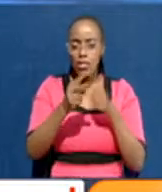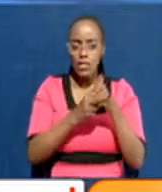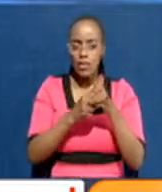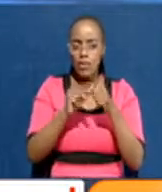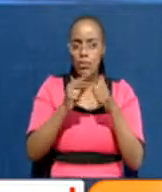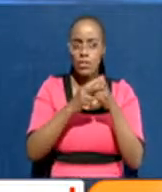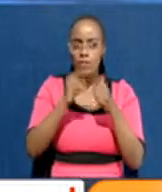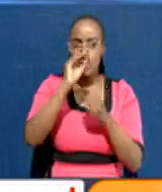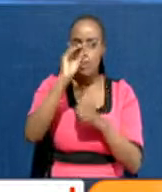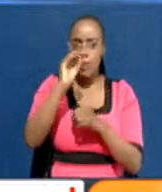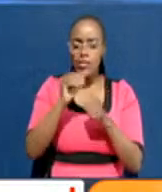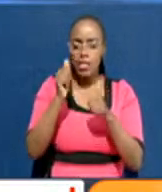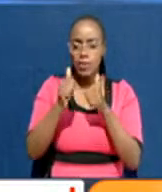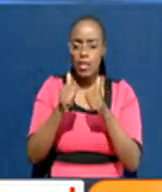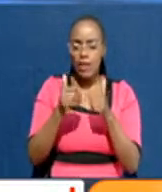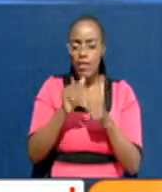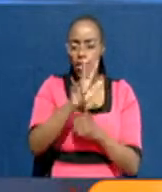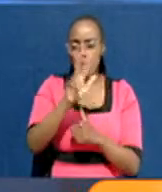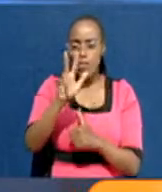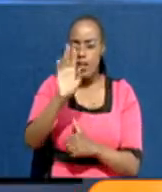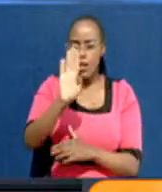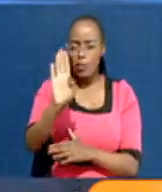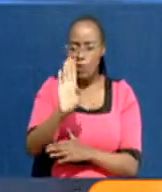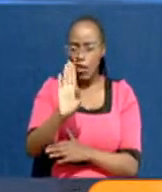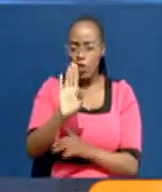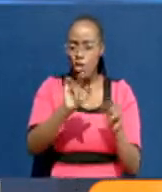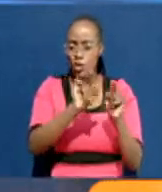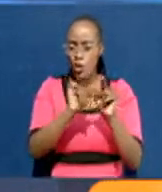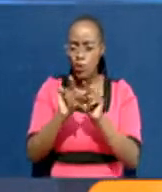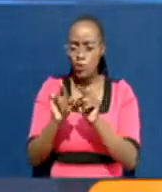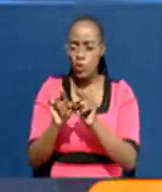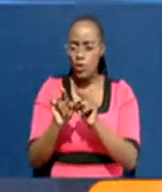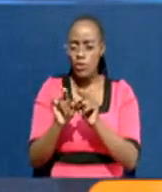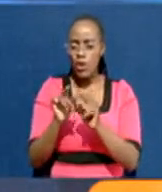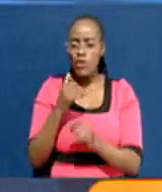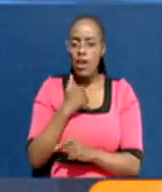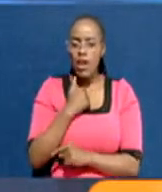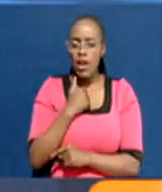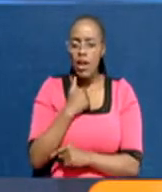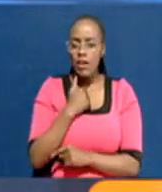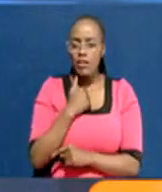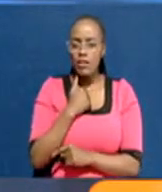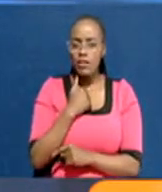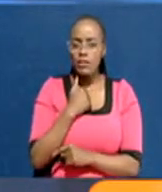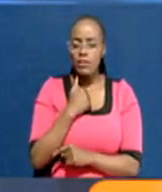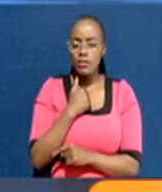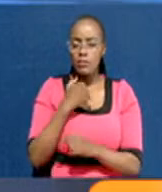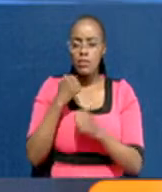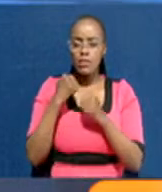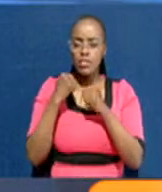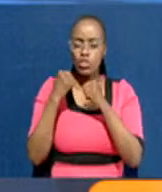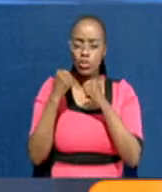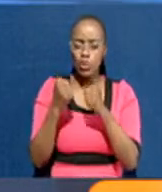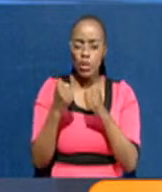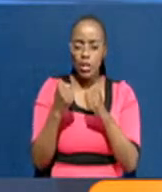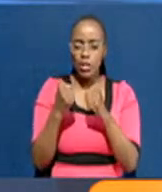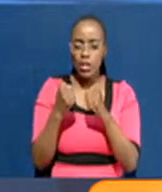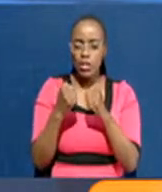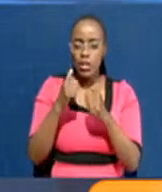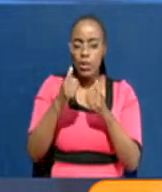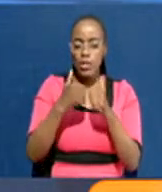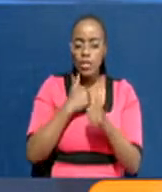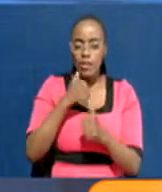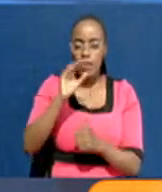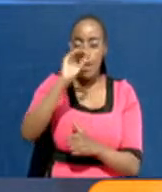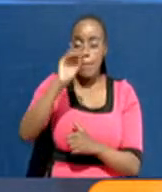year at 630 billion. And indeed also our performance of digital lending, which we're very strong in, we saw a 37%